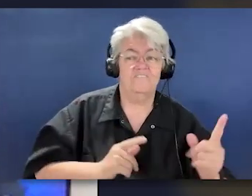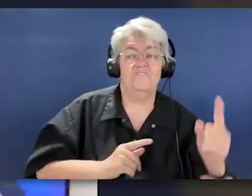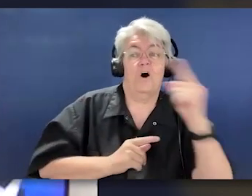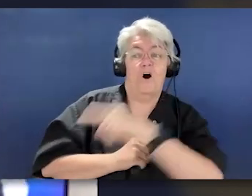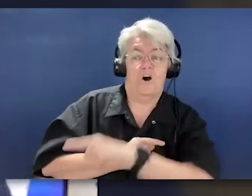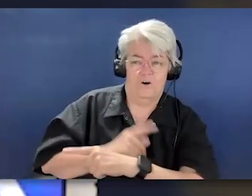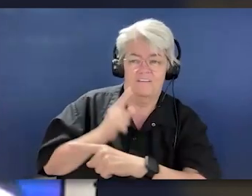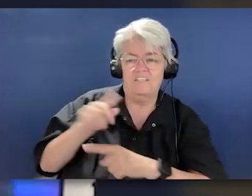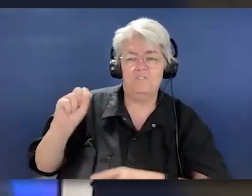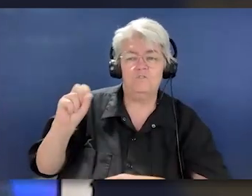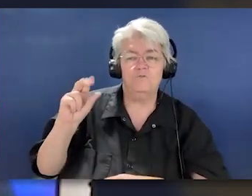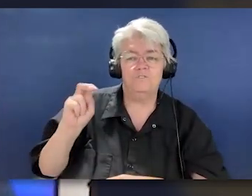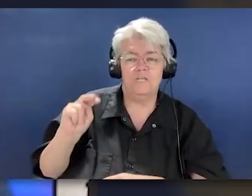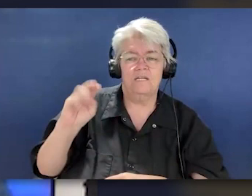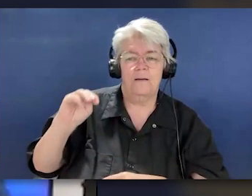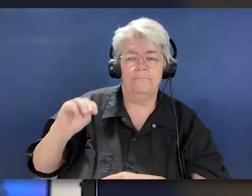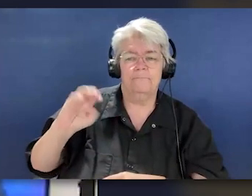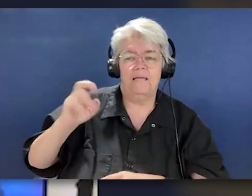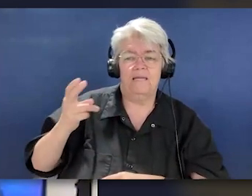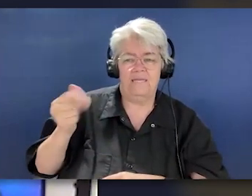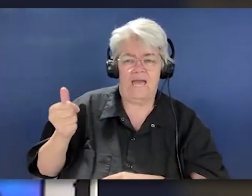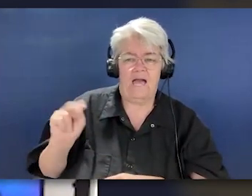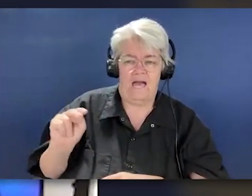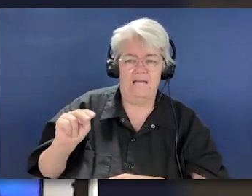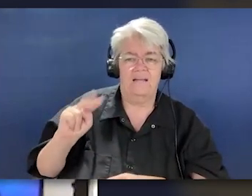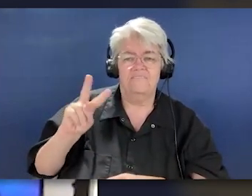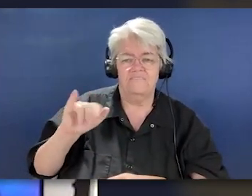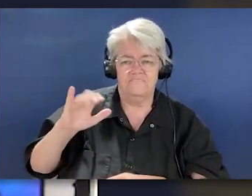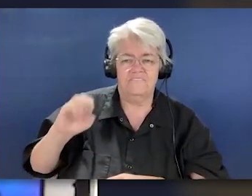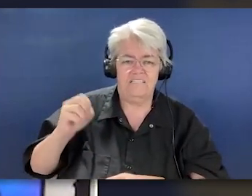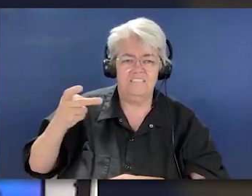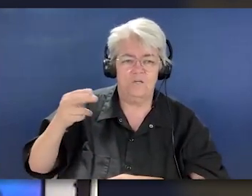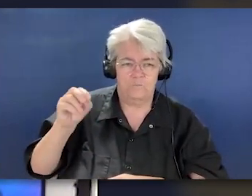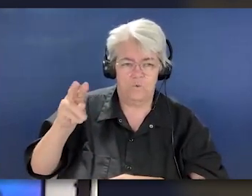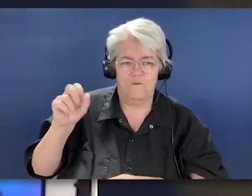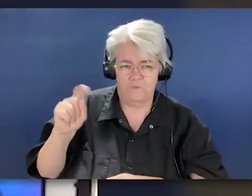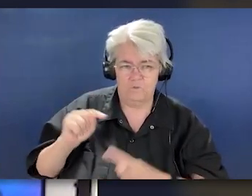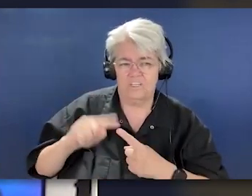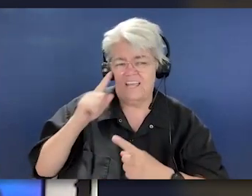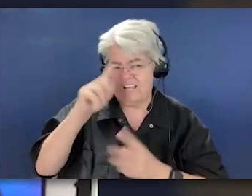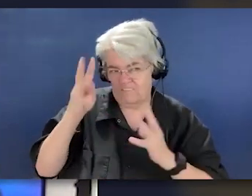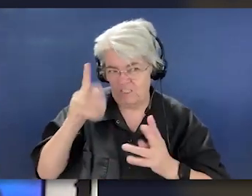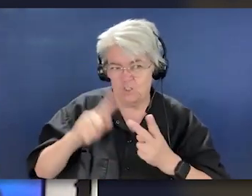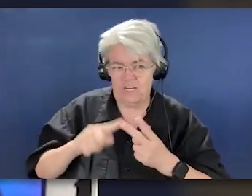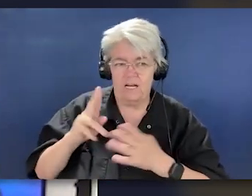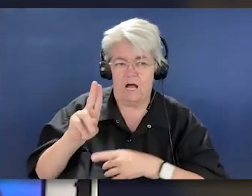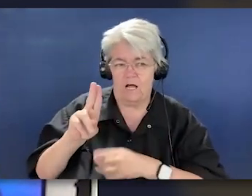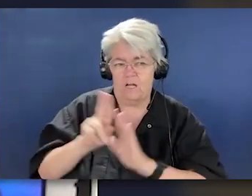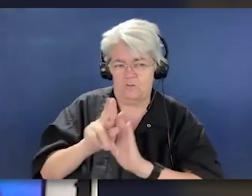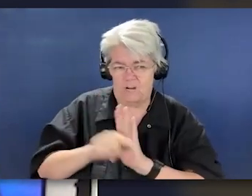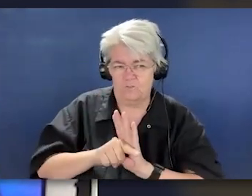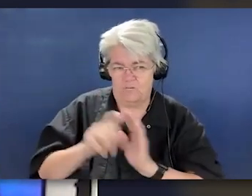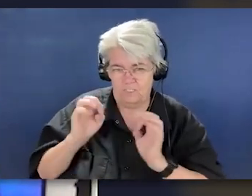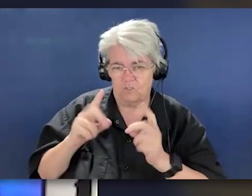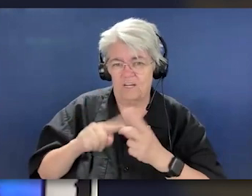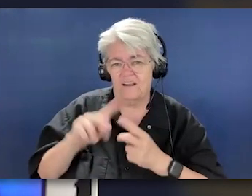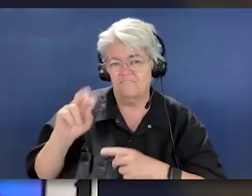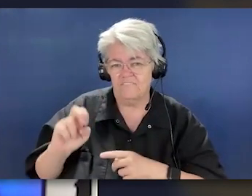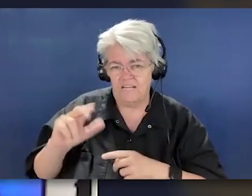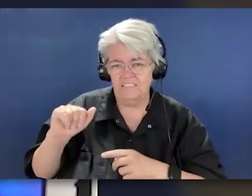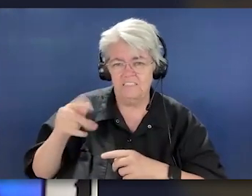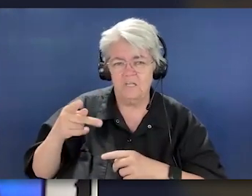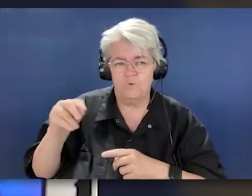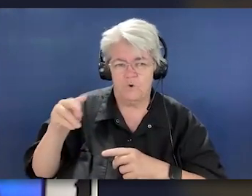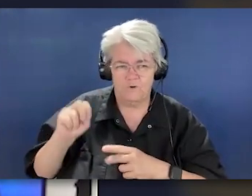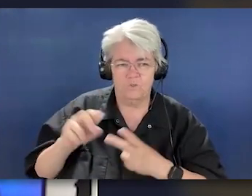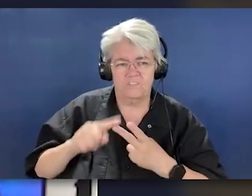we have Susan McCann, the Vice Provost Innovations in Undergraduate Education and Vice Provost Academic Programs at the University of